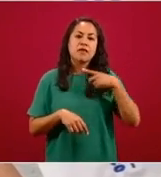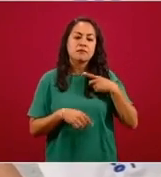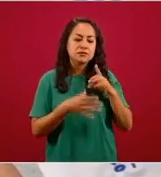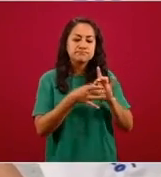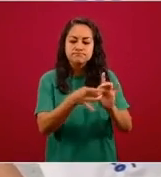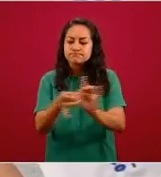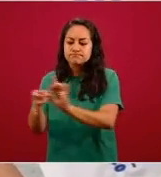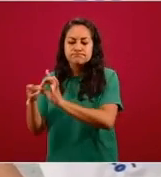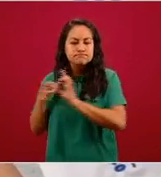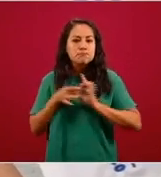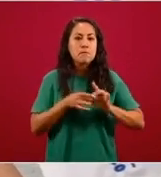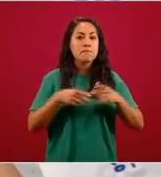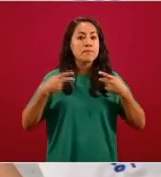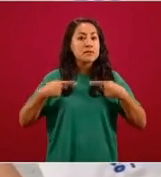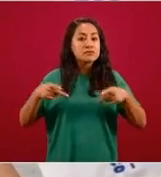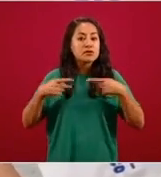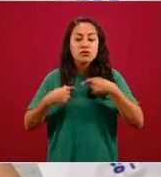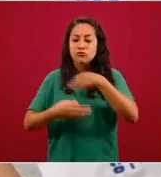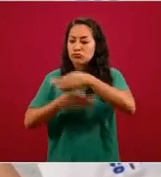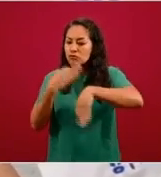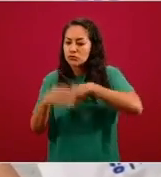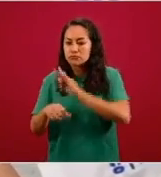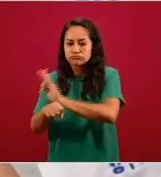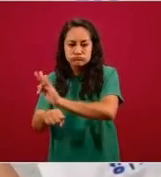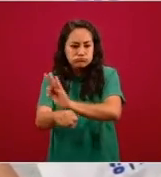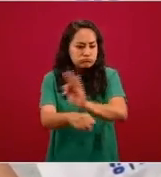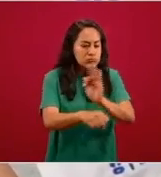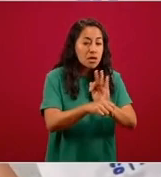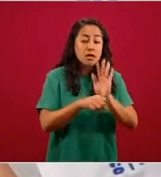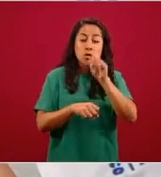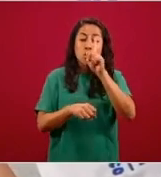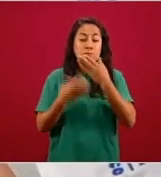protect all people who